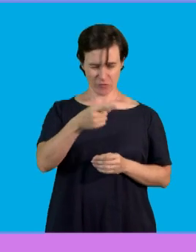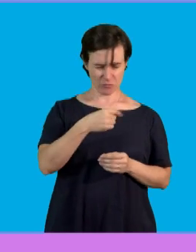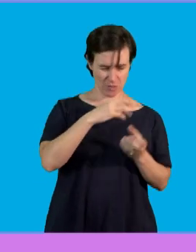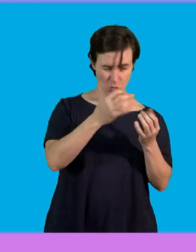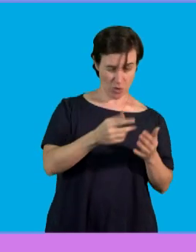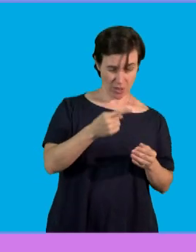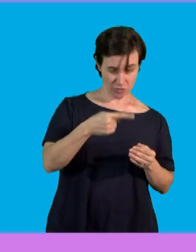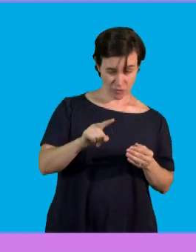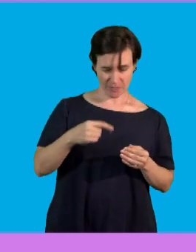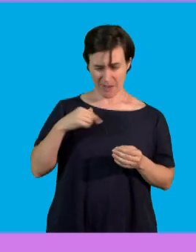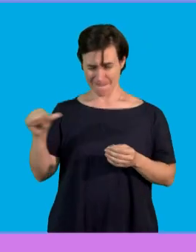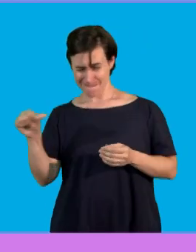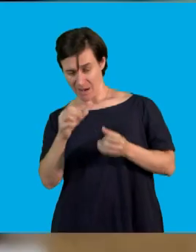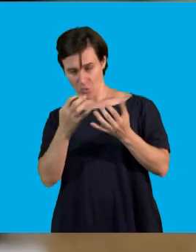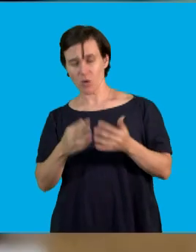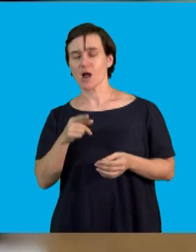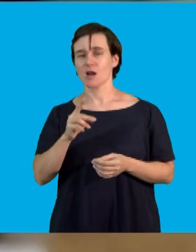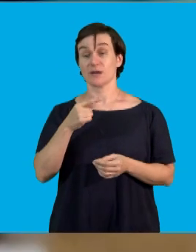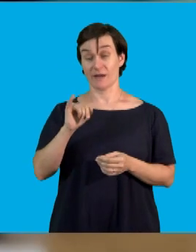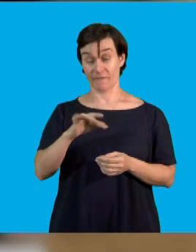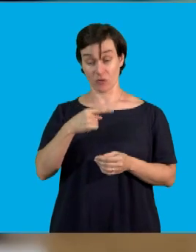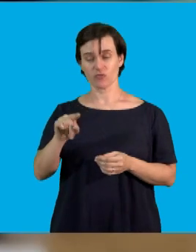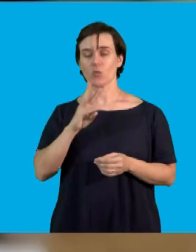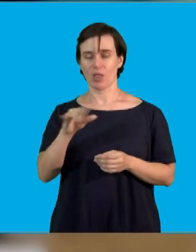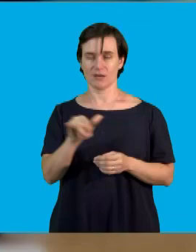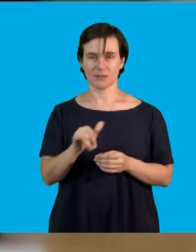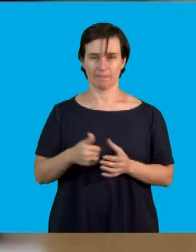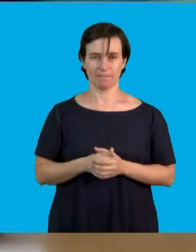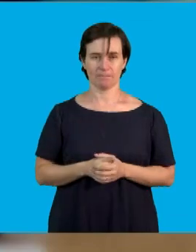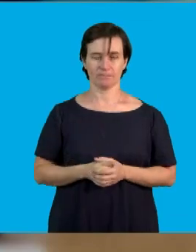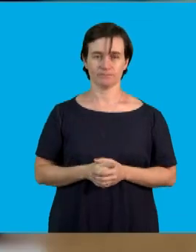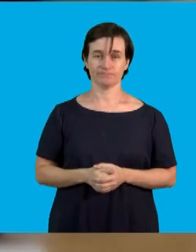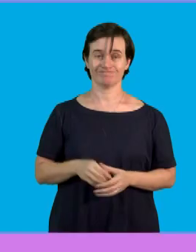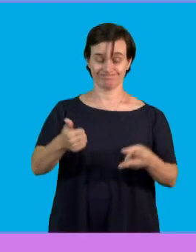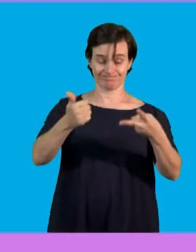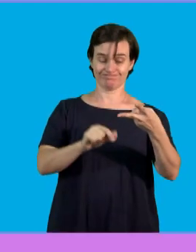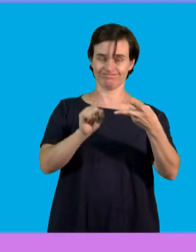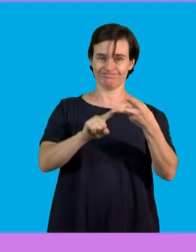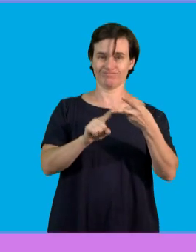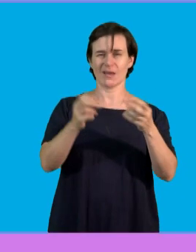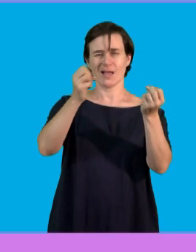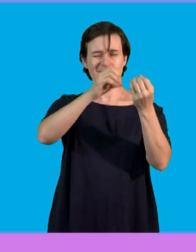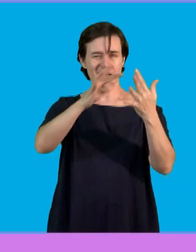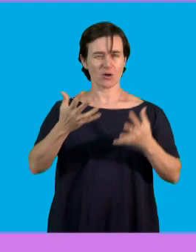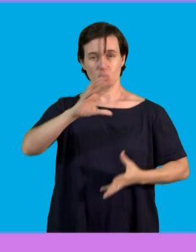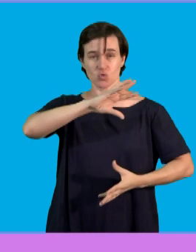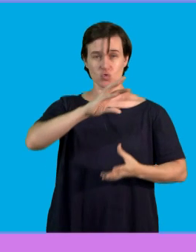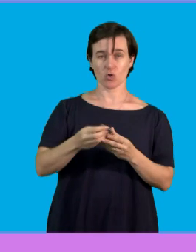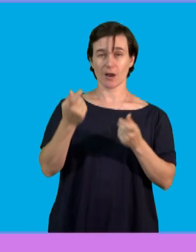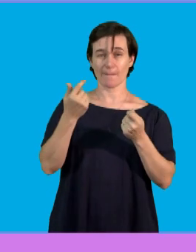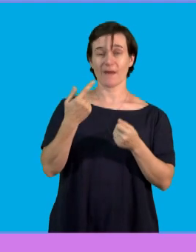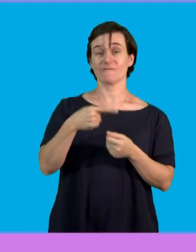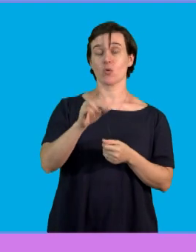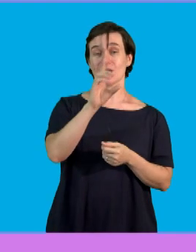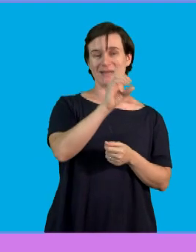then your answer is correct. Then B, calculate the total amount of debits on this